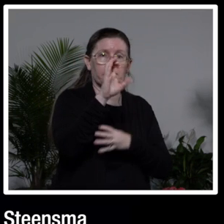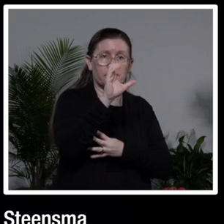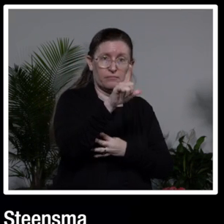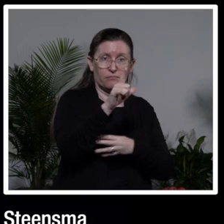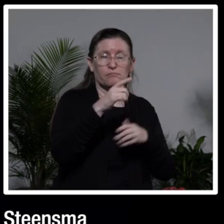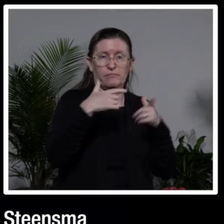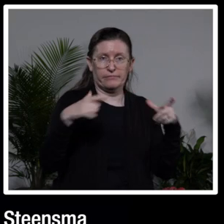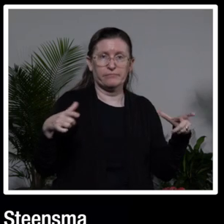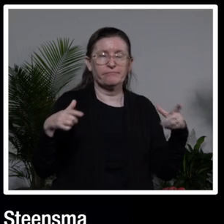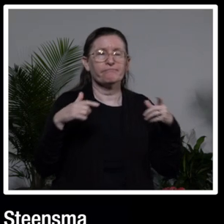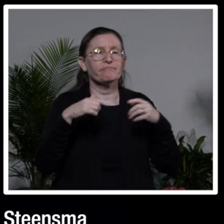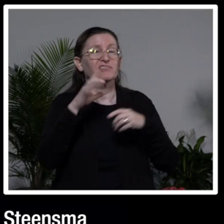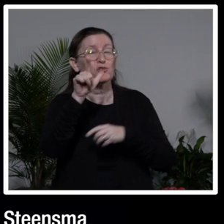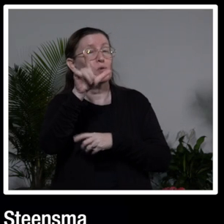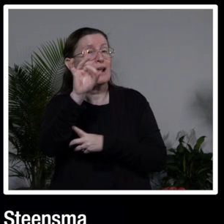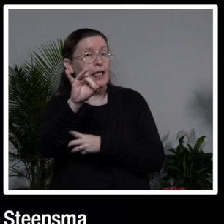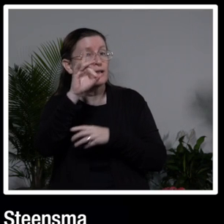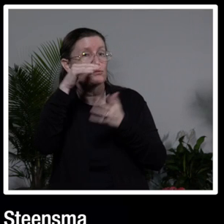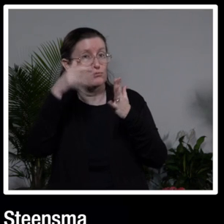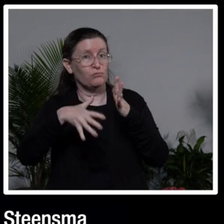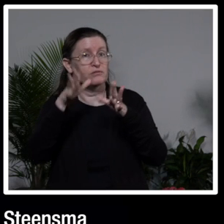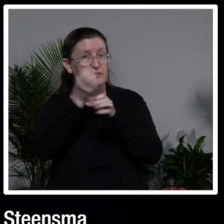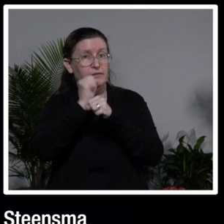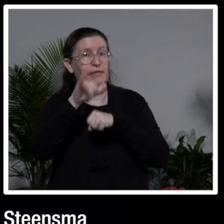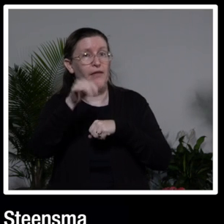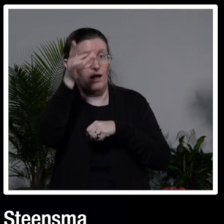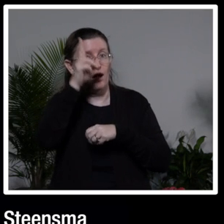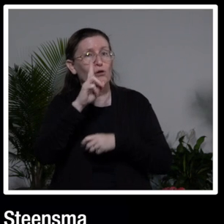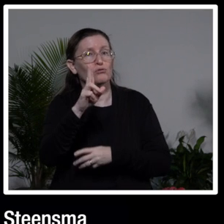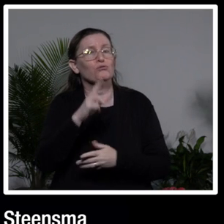languages. 28 students received this particular honor.